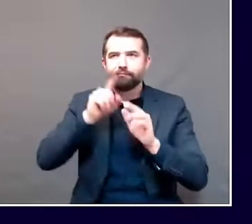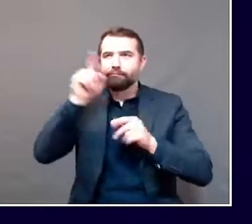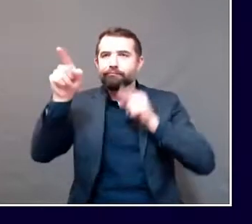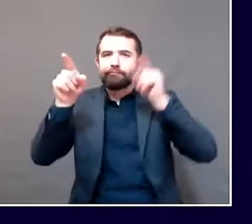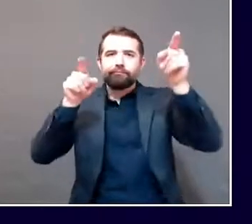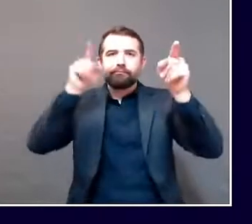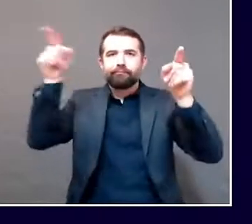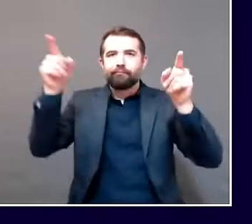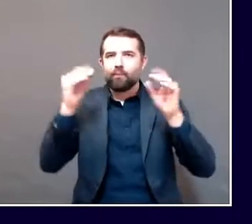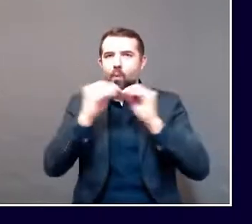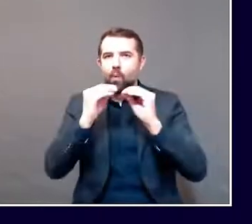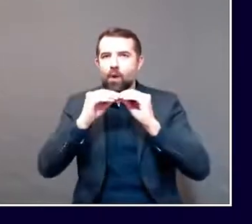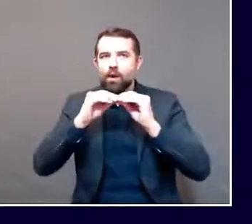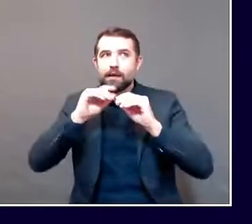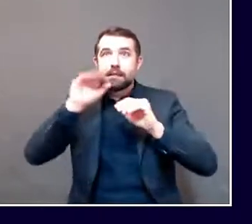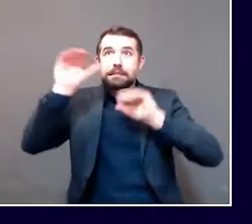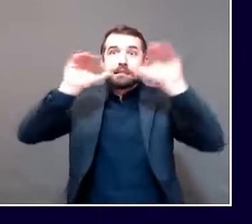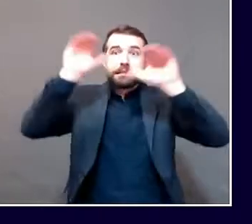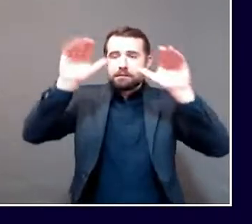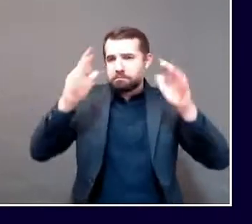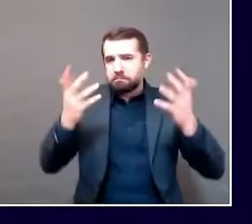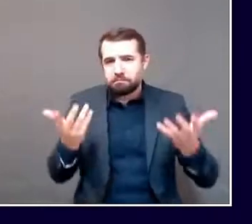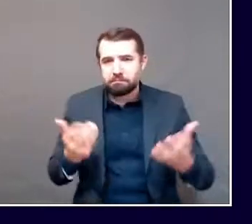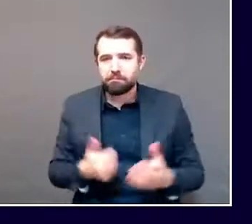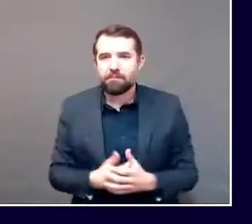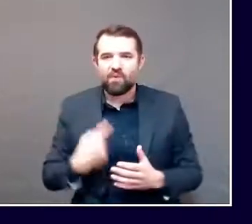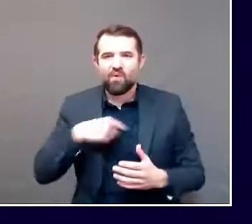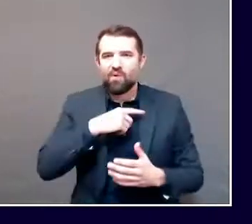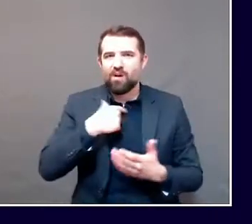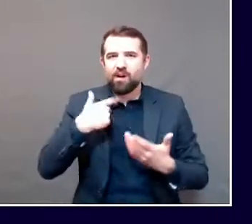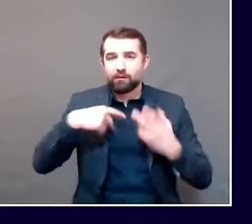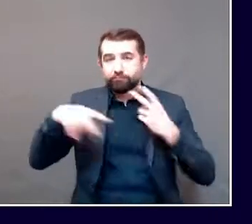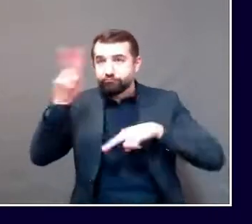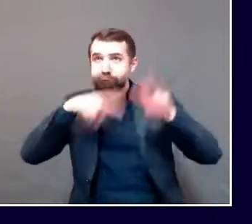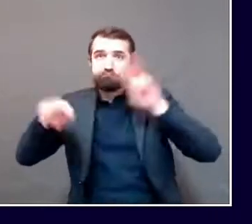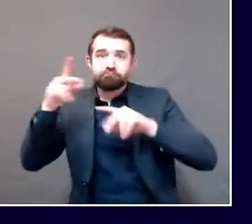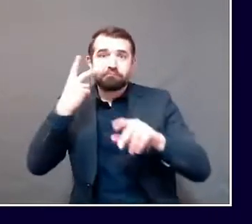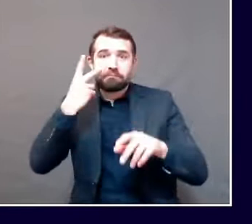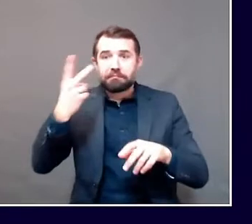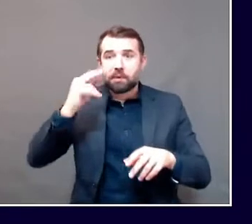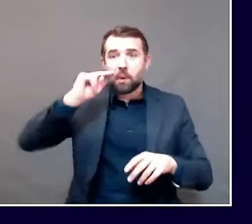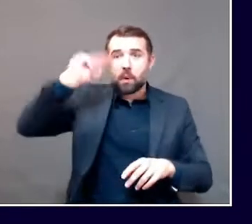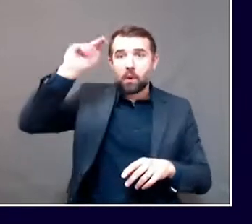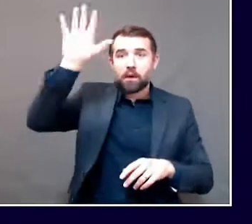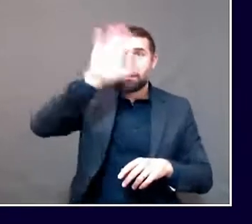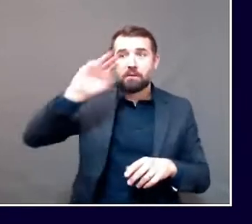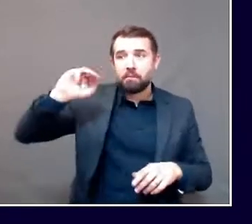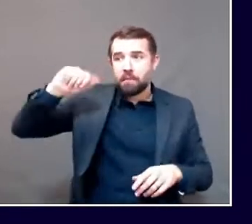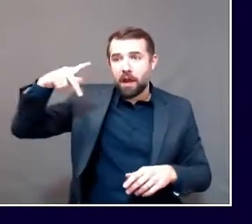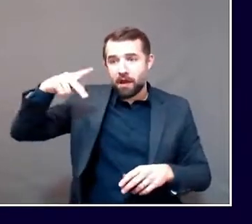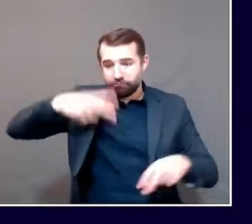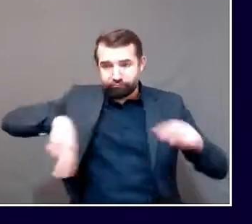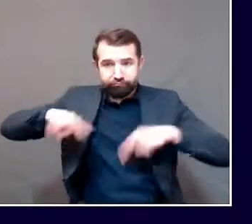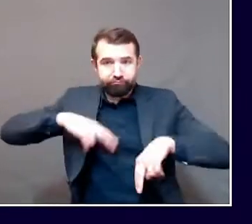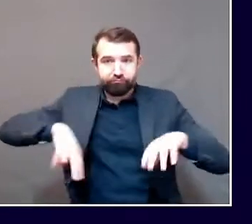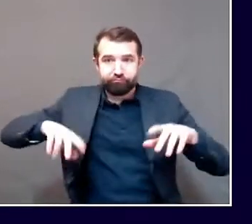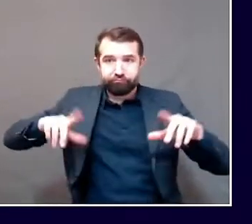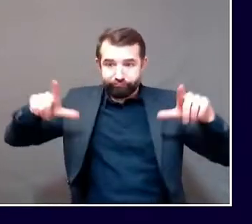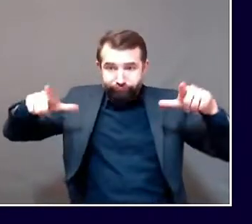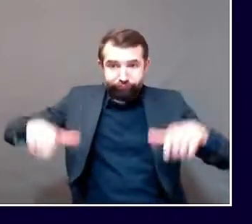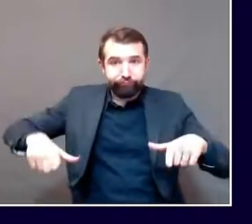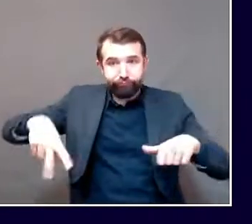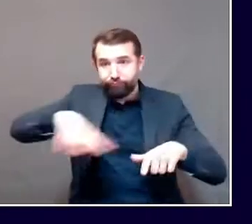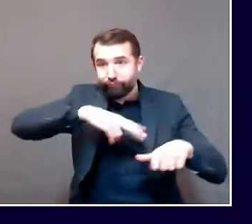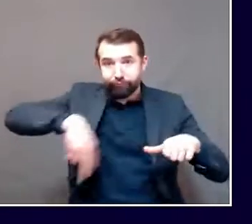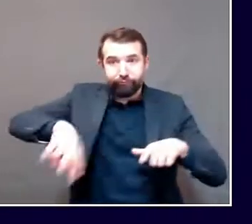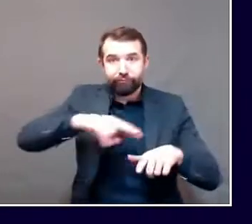reach out to. We're on the lookout for those in our data as we map it out to see where vaccinations are occurring. But as of right now,